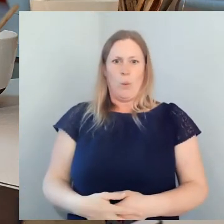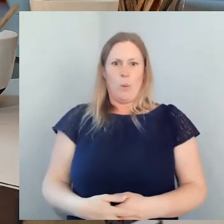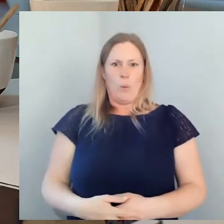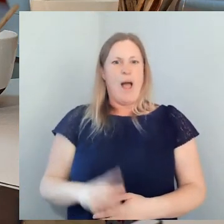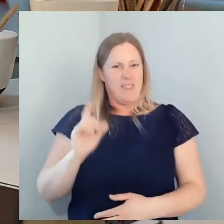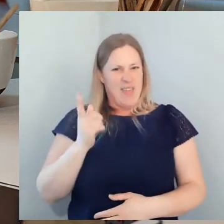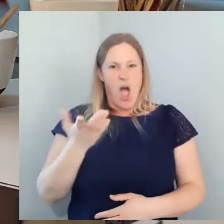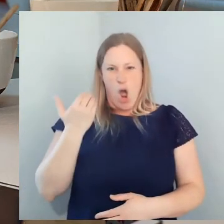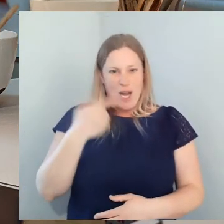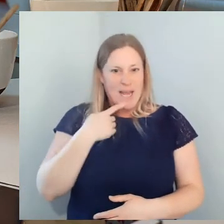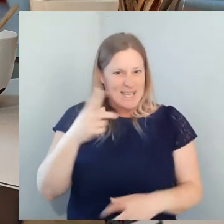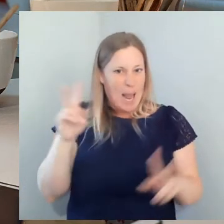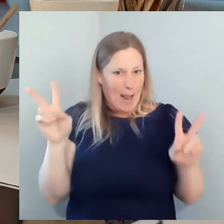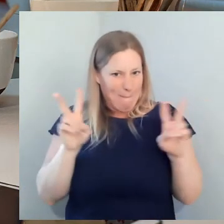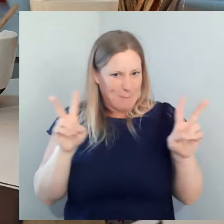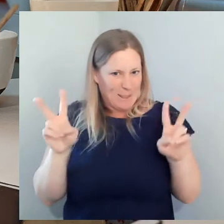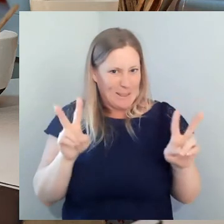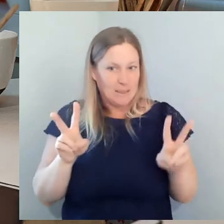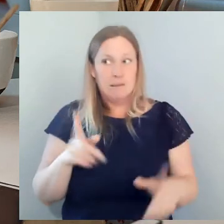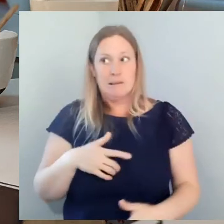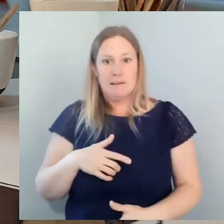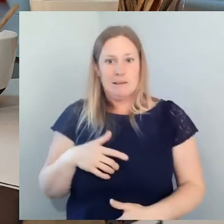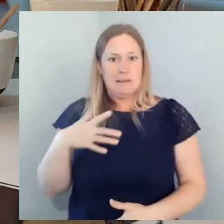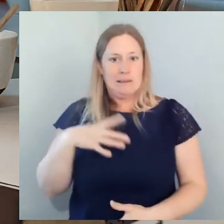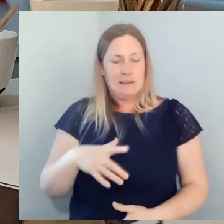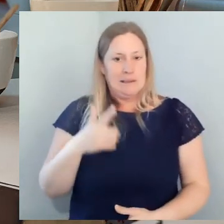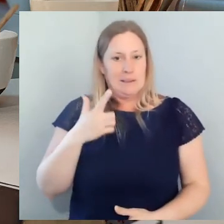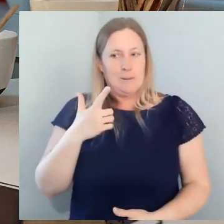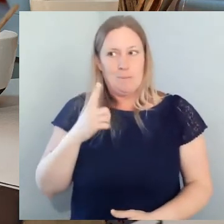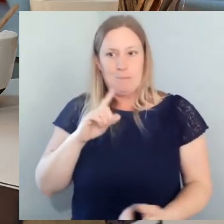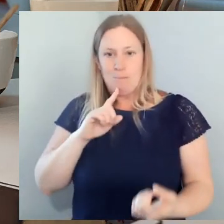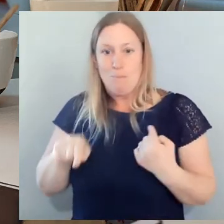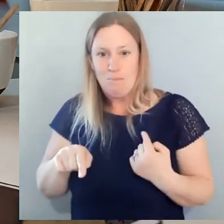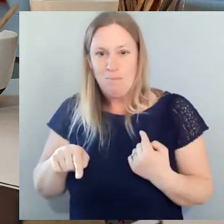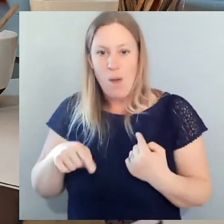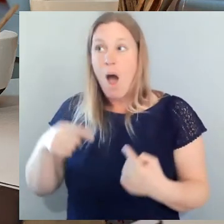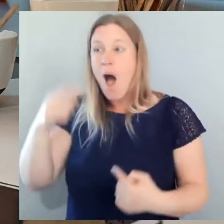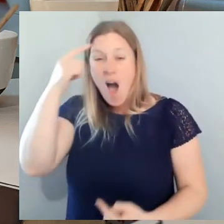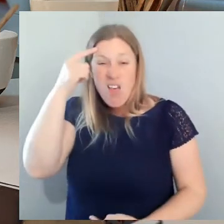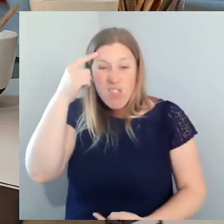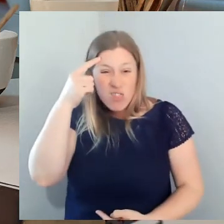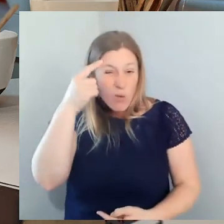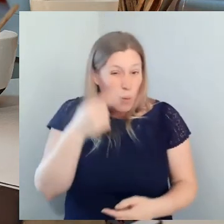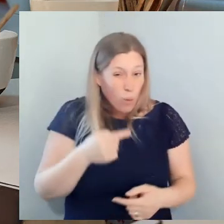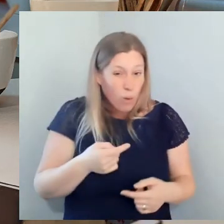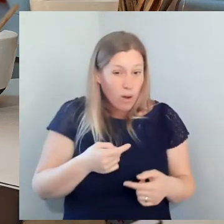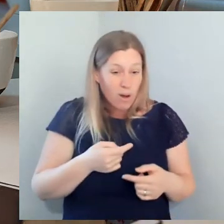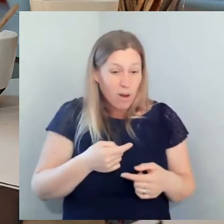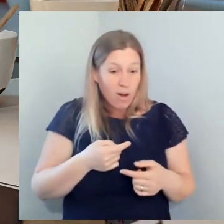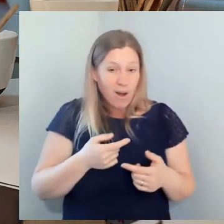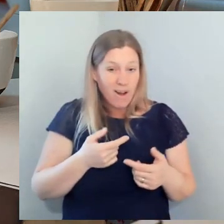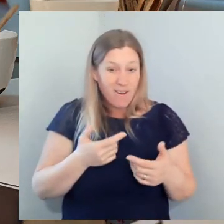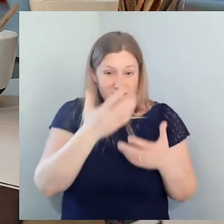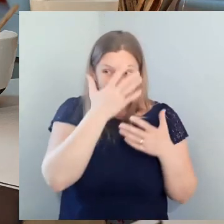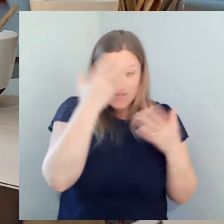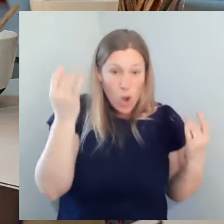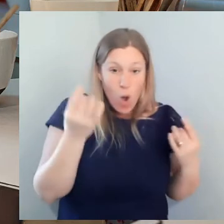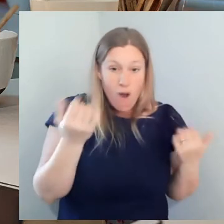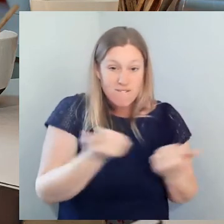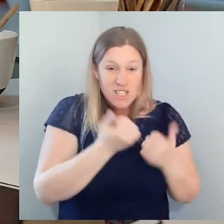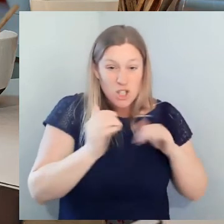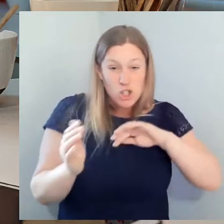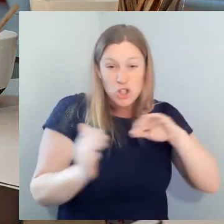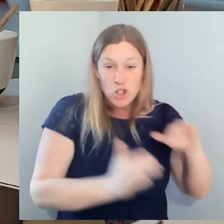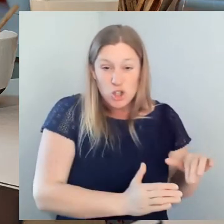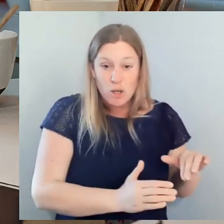she blurted. That's the hippie bit I mentioned. I nearly bit my tongue. I thought we'd buried all